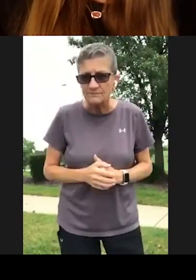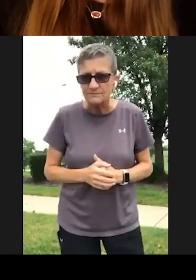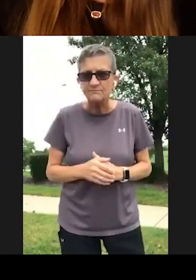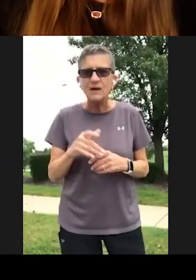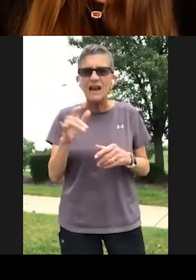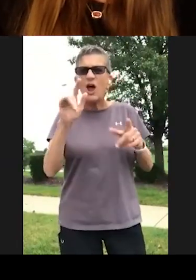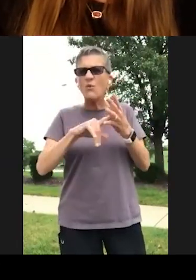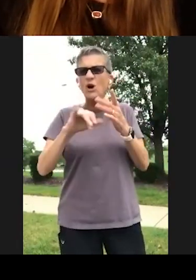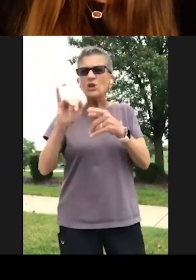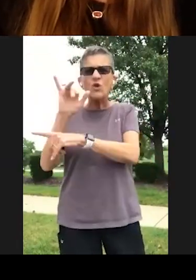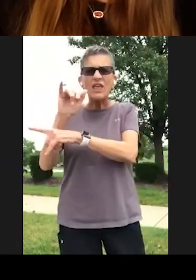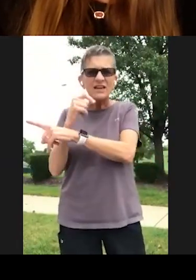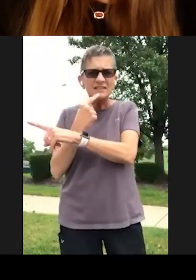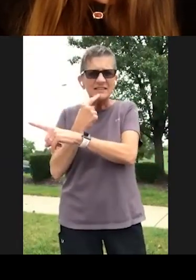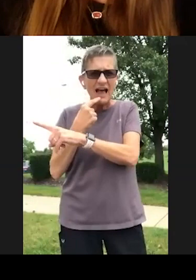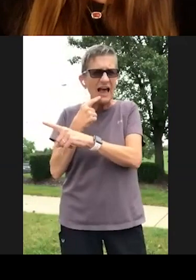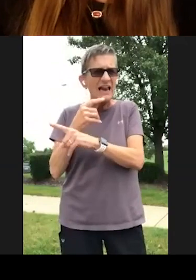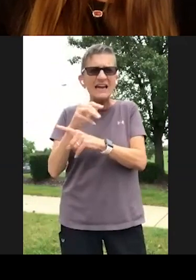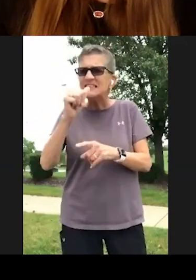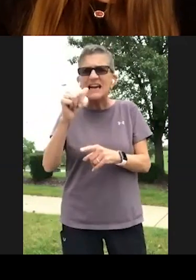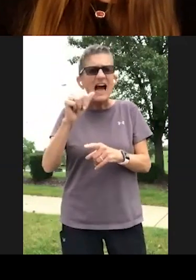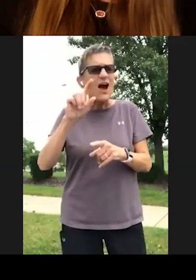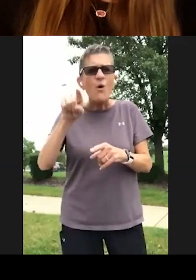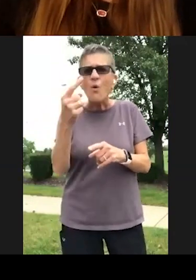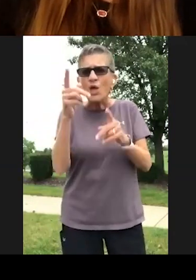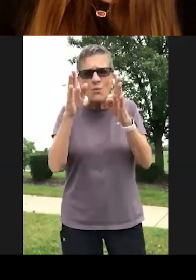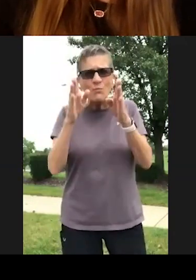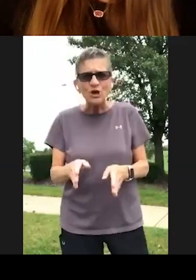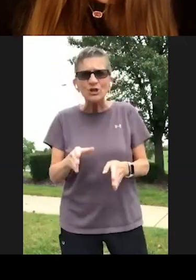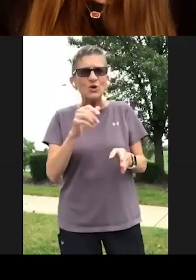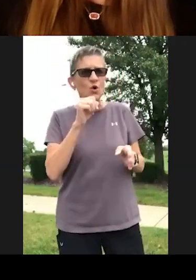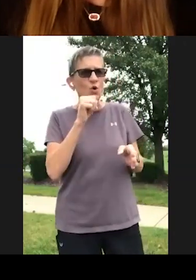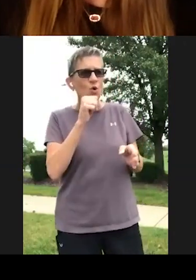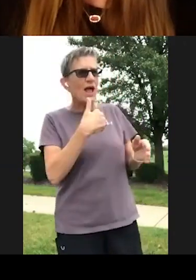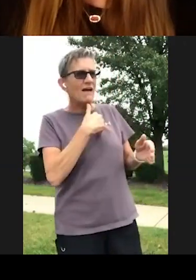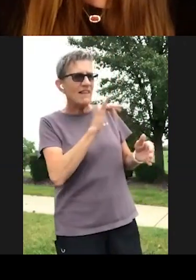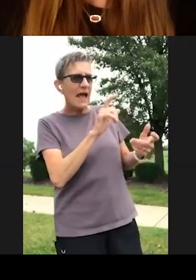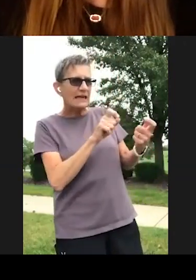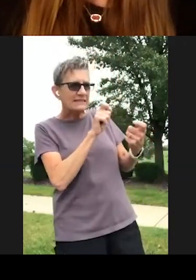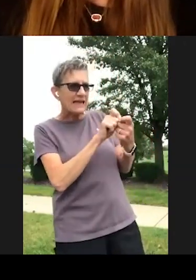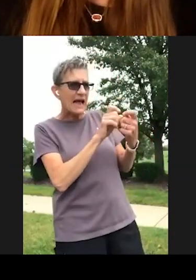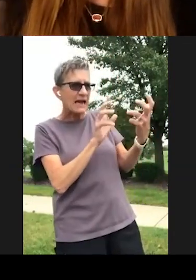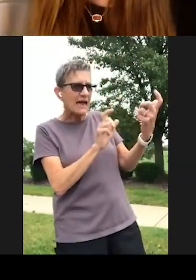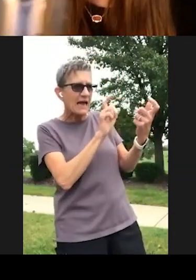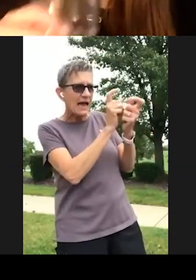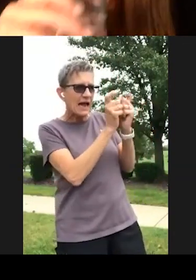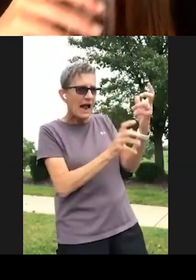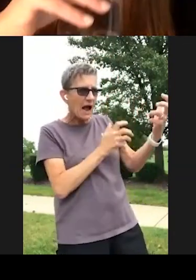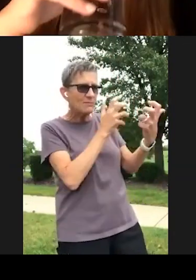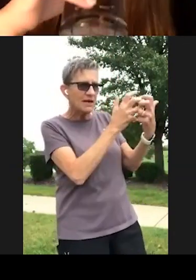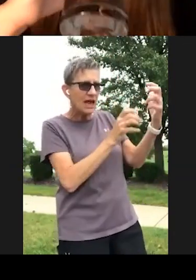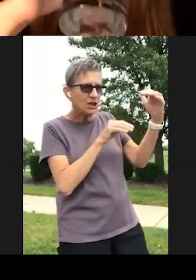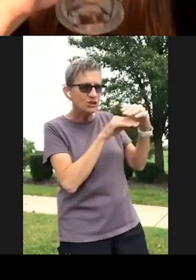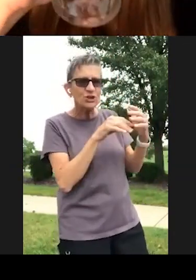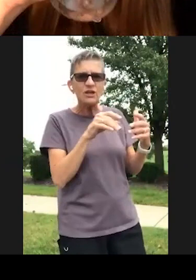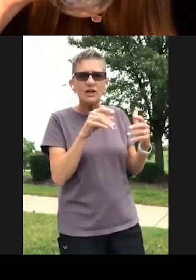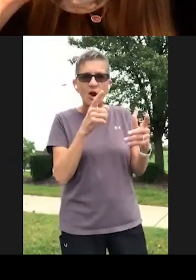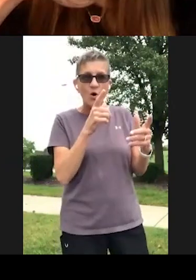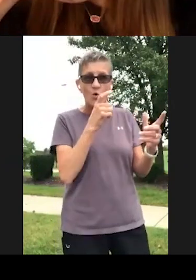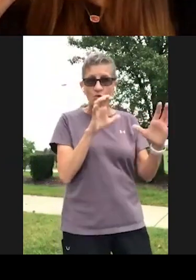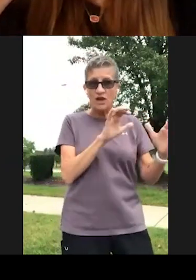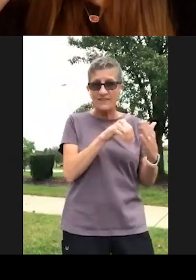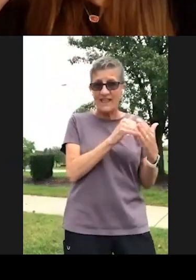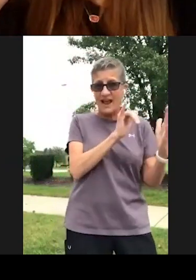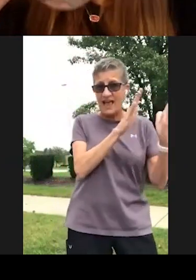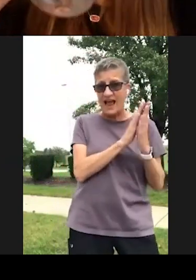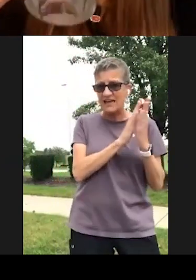said, that it's not just a person who needs a particular kind of accommodation is doing the asking, but how are we all pushing on